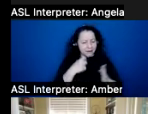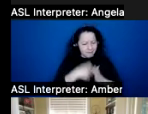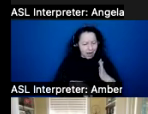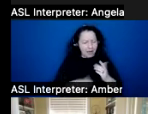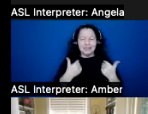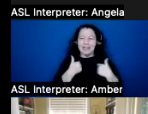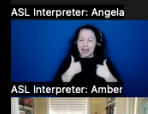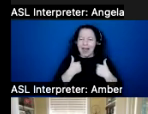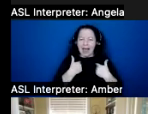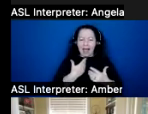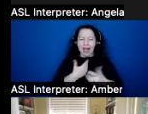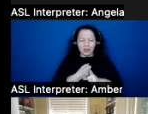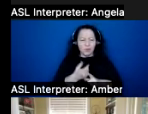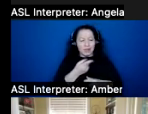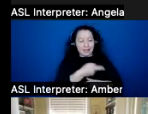this man had to cut wood,